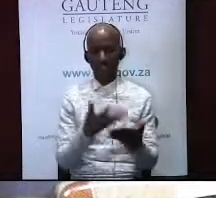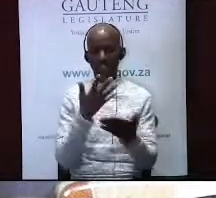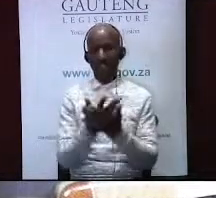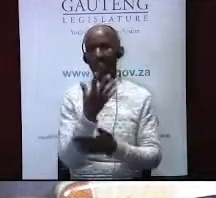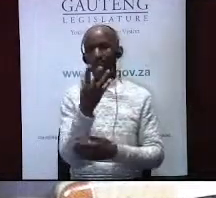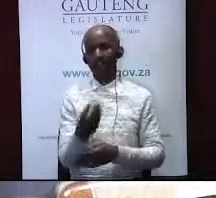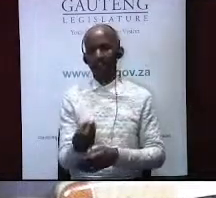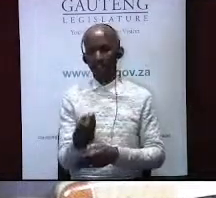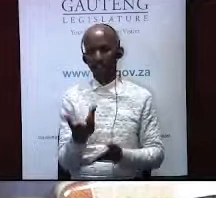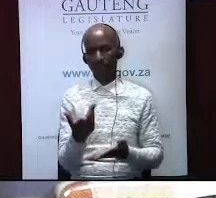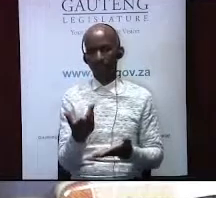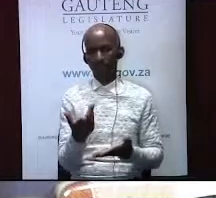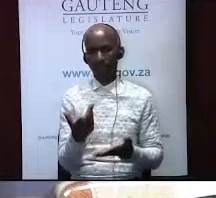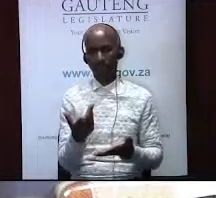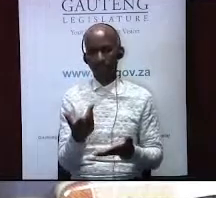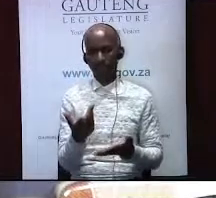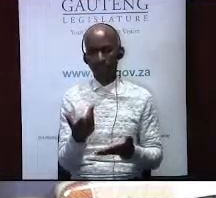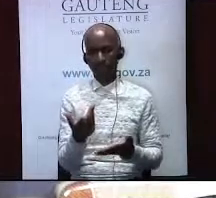have